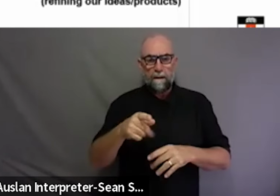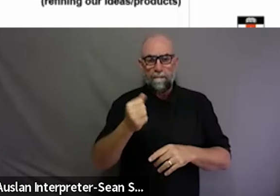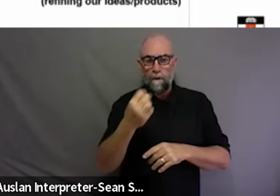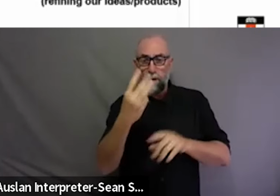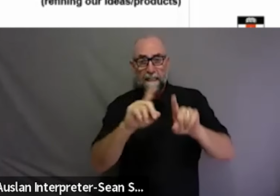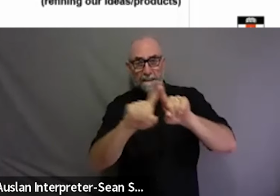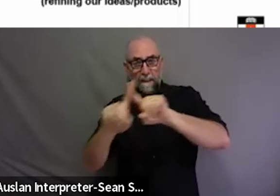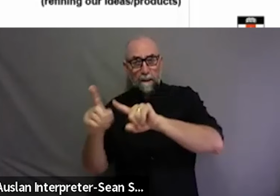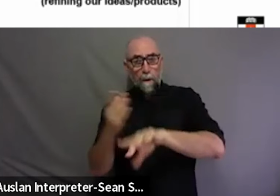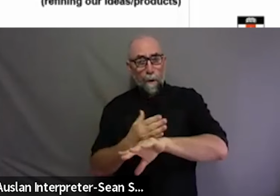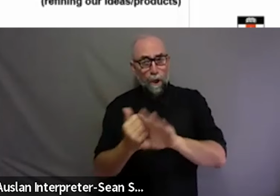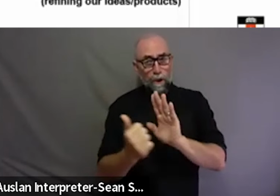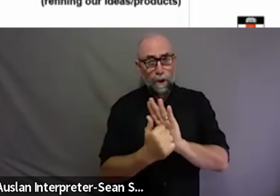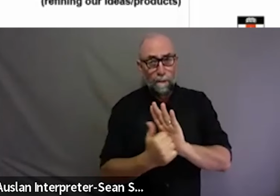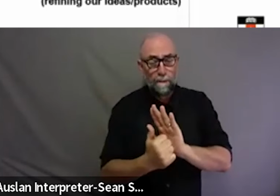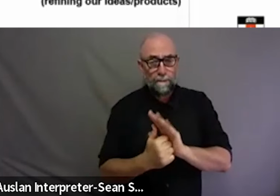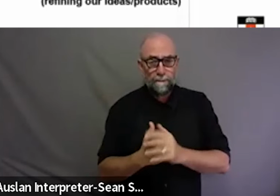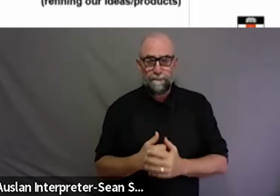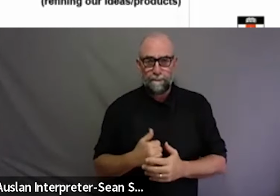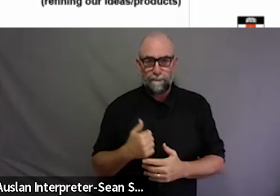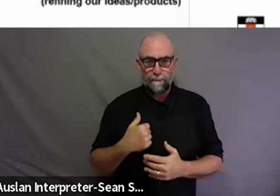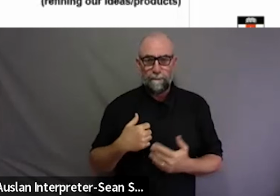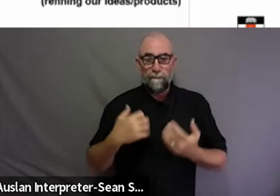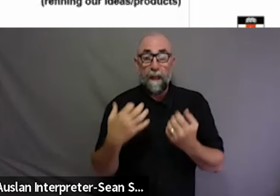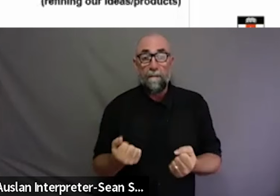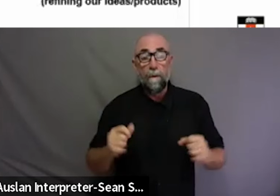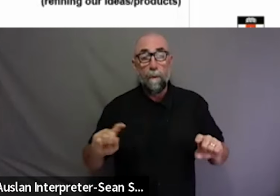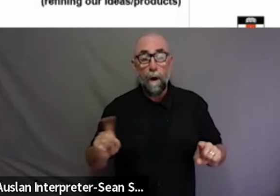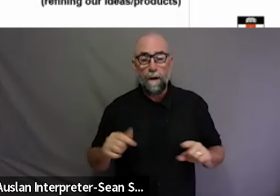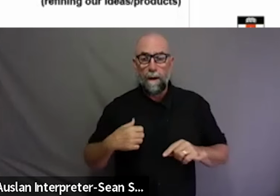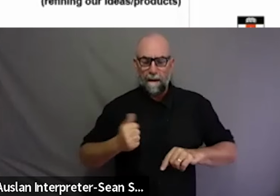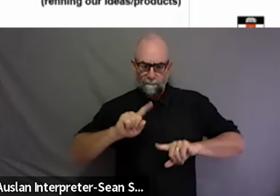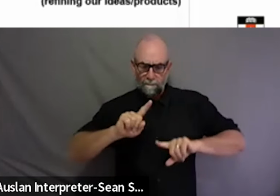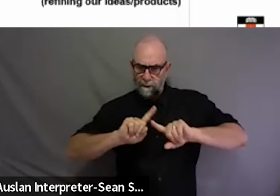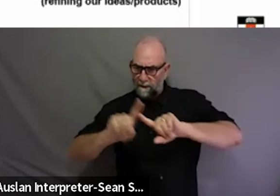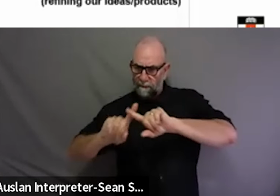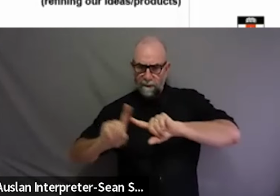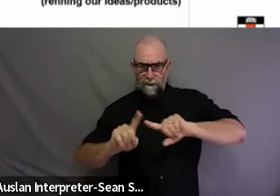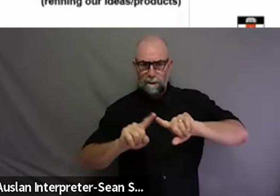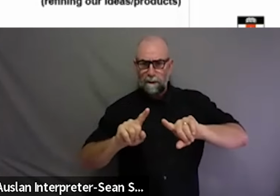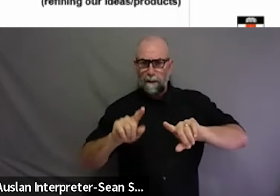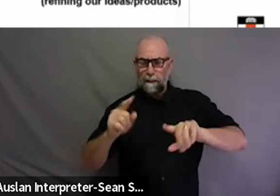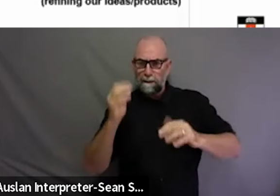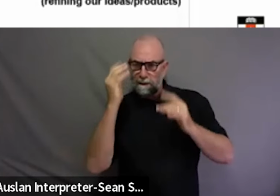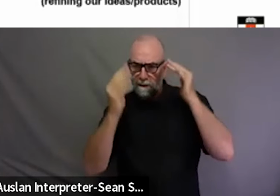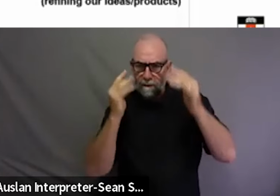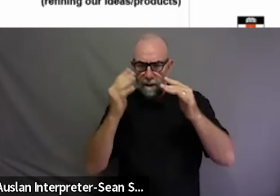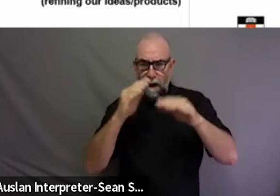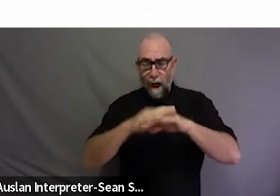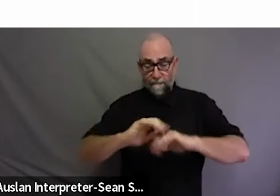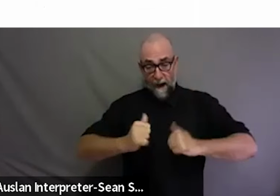so, this created imperatives for considerations on the part of academics,